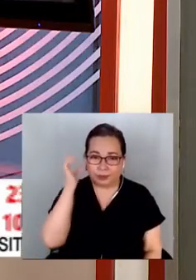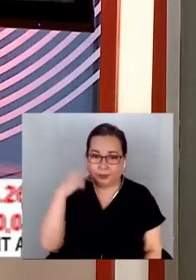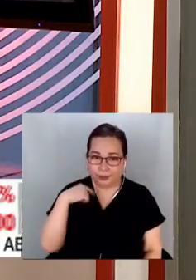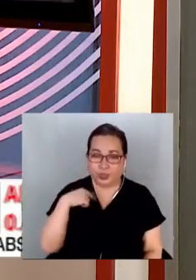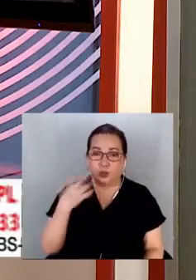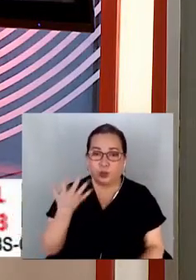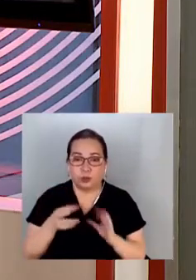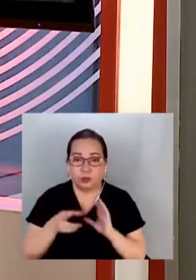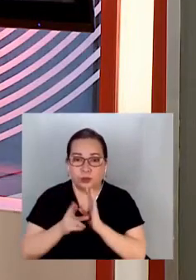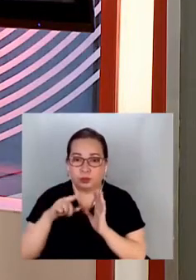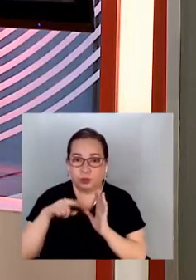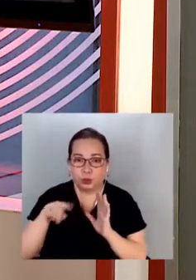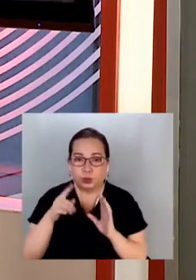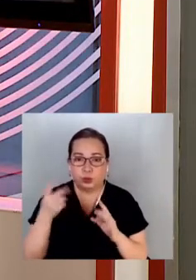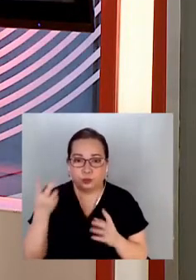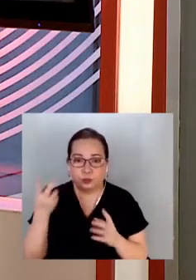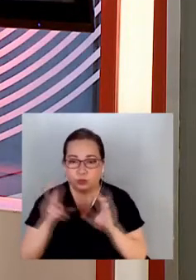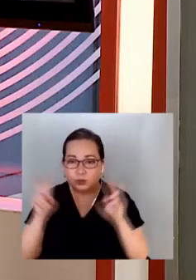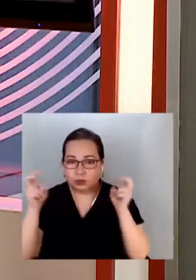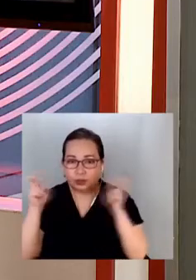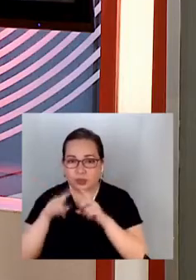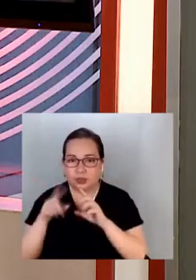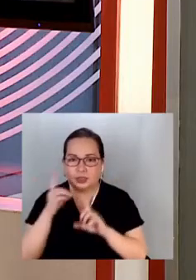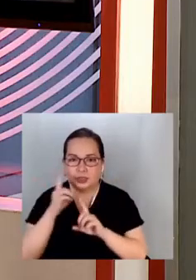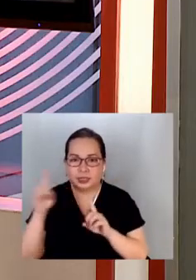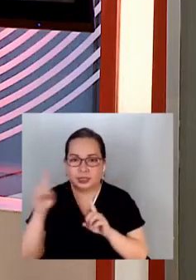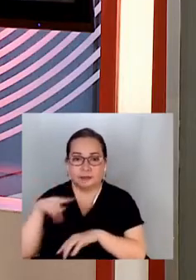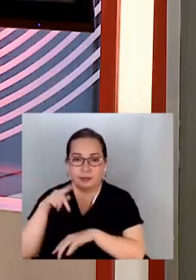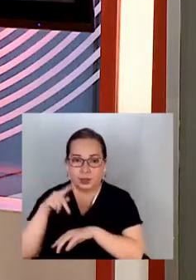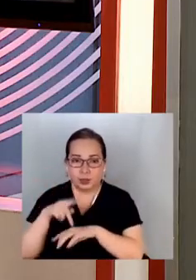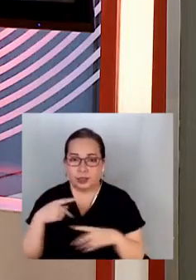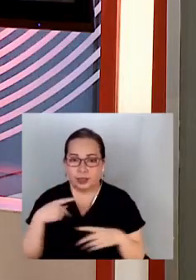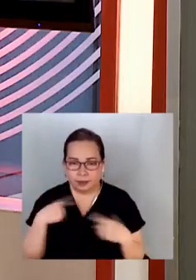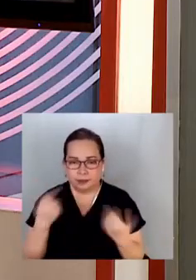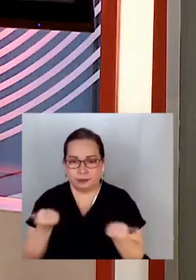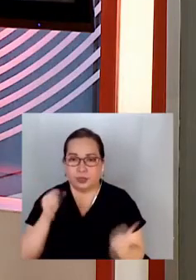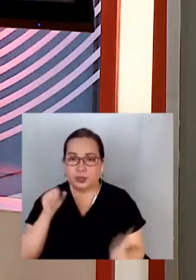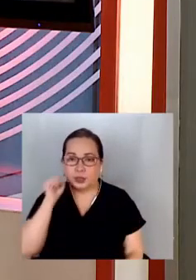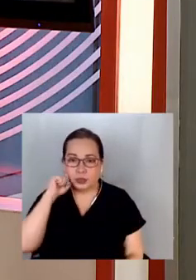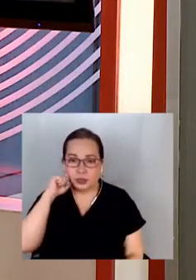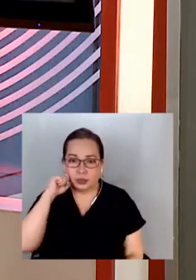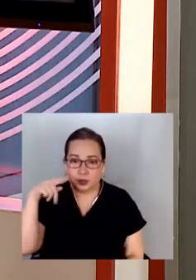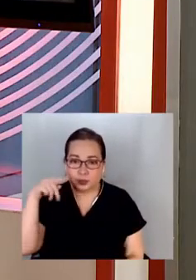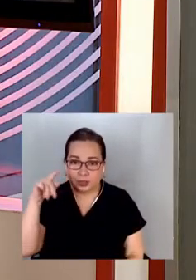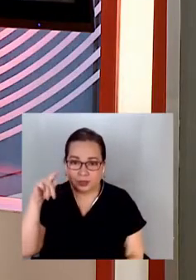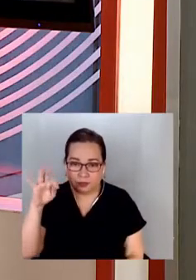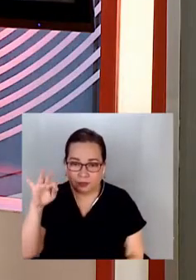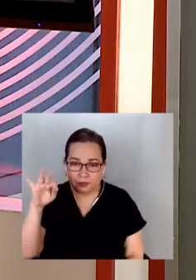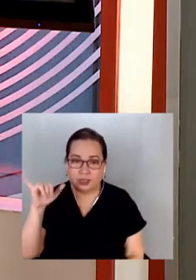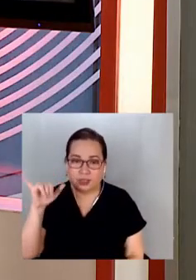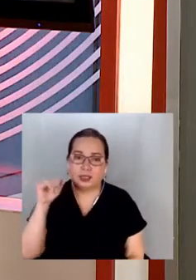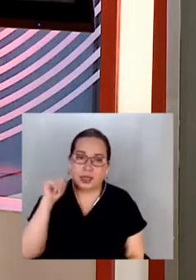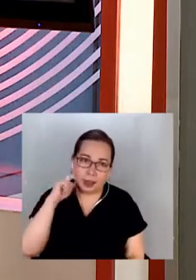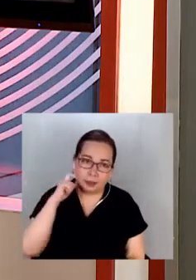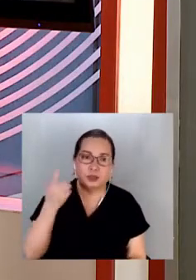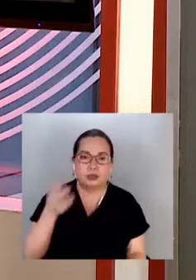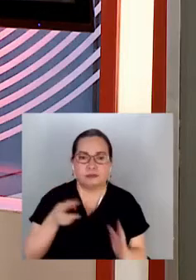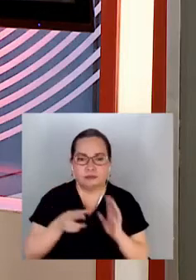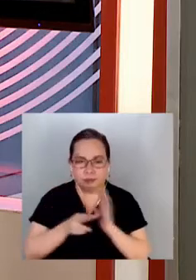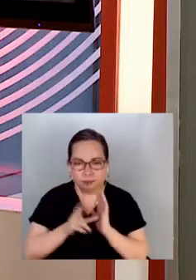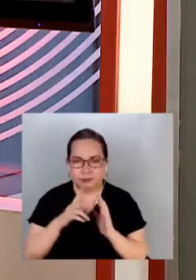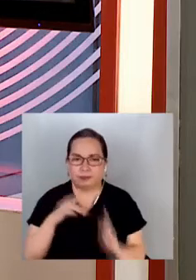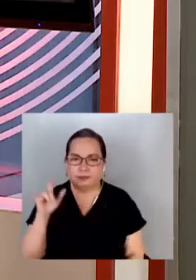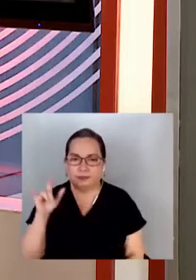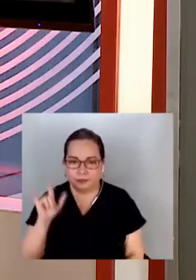want to revisit today's episode, Dateline Philippines podcast is on Spotify and Apple Podcasts. Playback this newscast too on ANC's YouTube